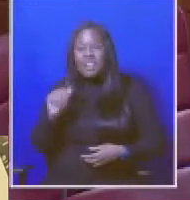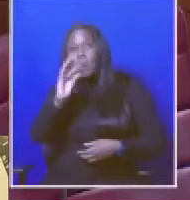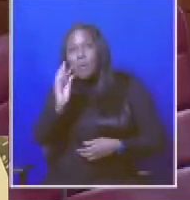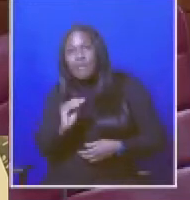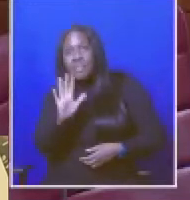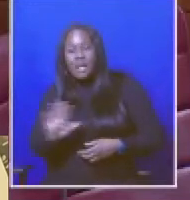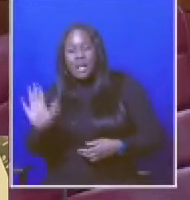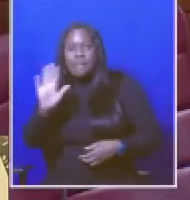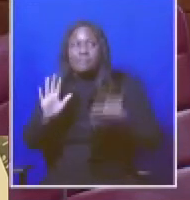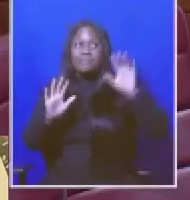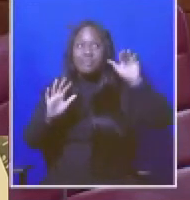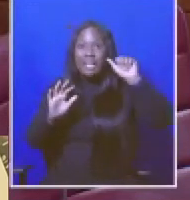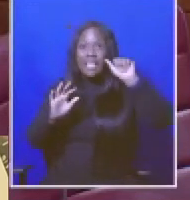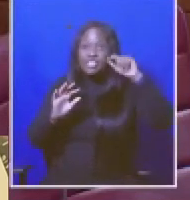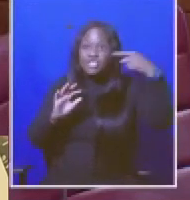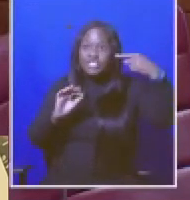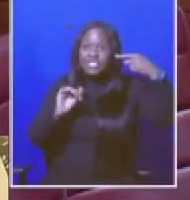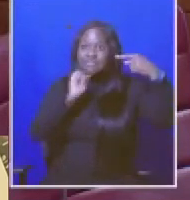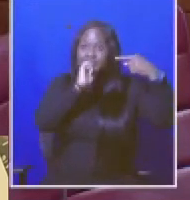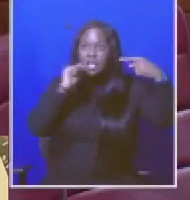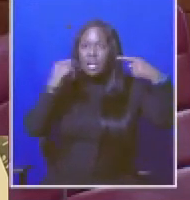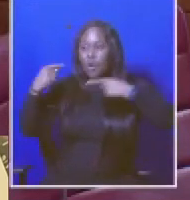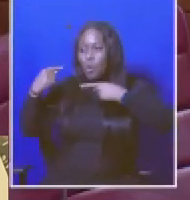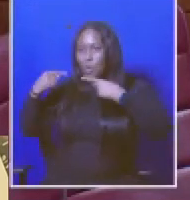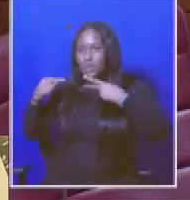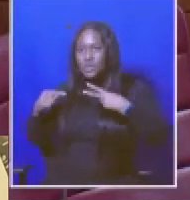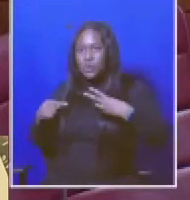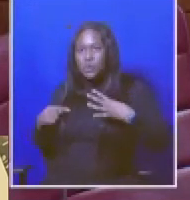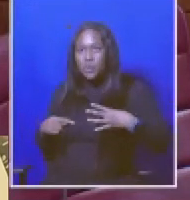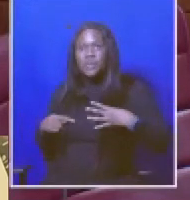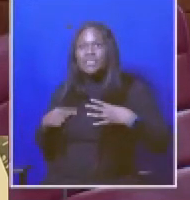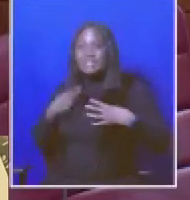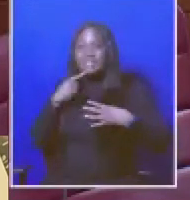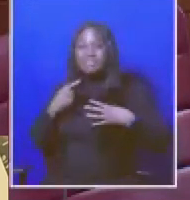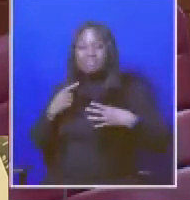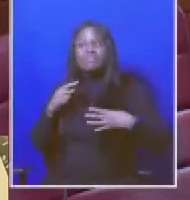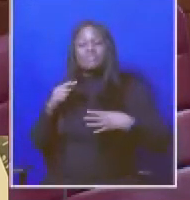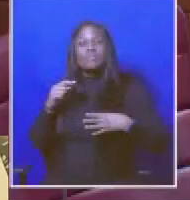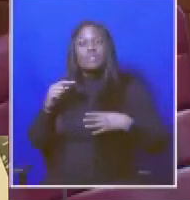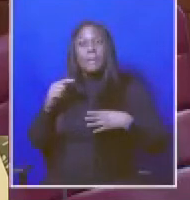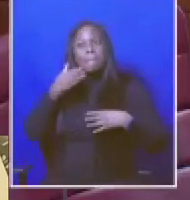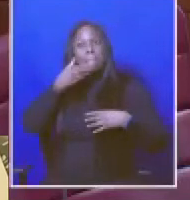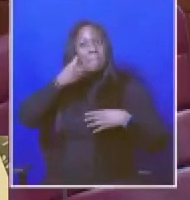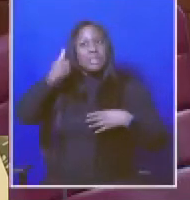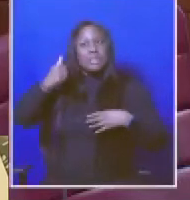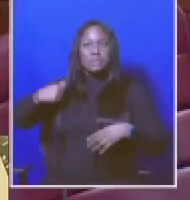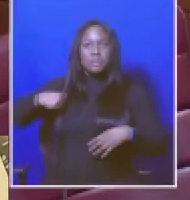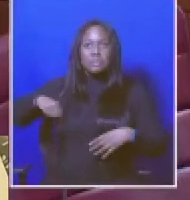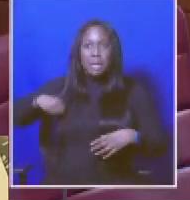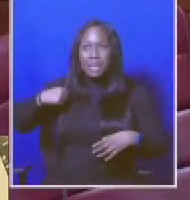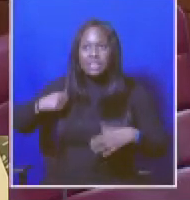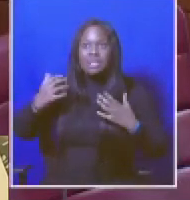Auditor General reaffirmed the majority of the country's best municipalities were